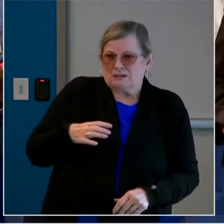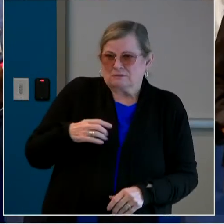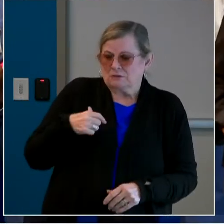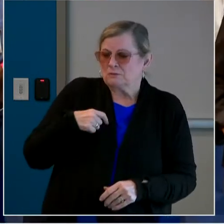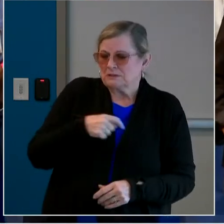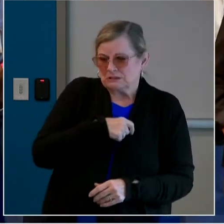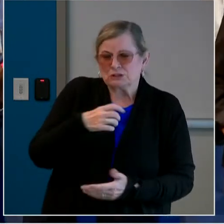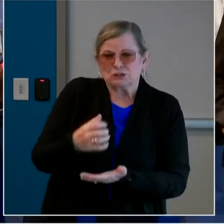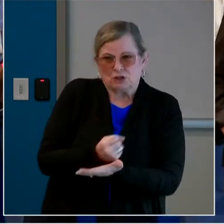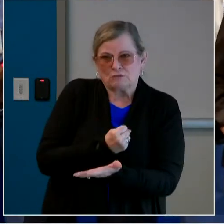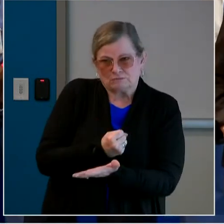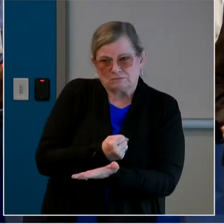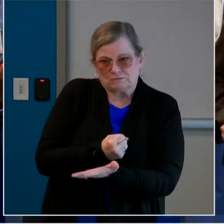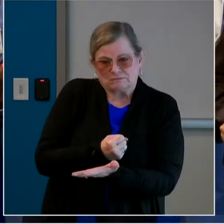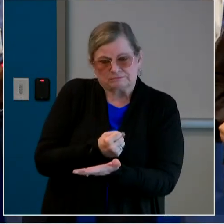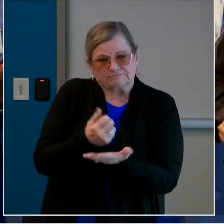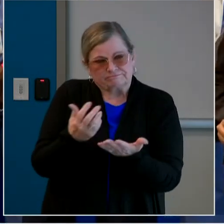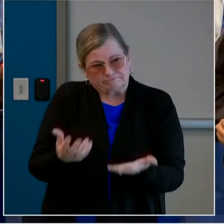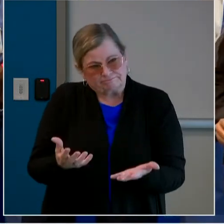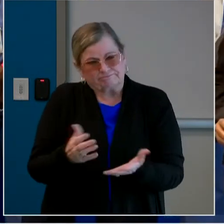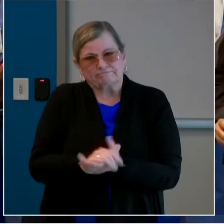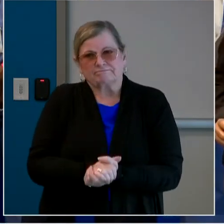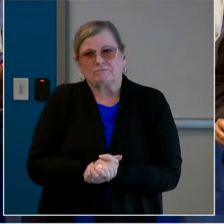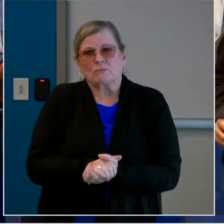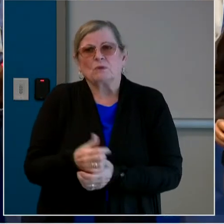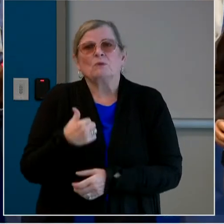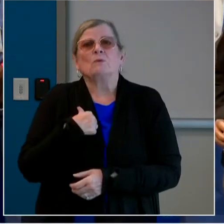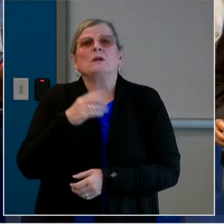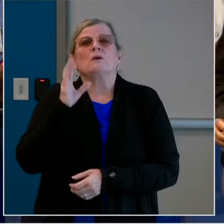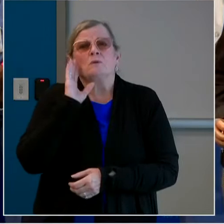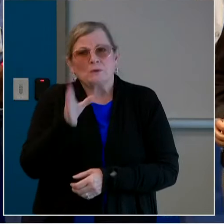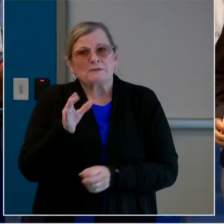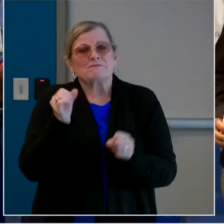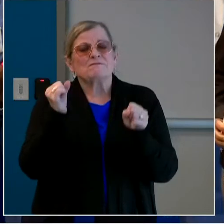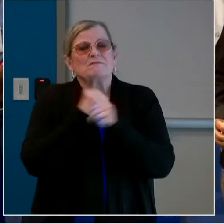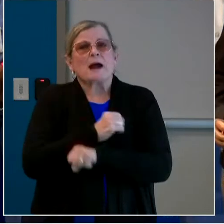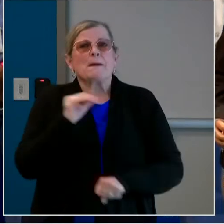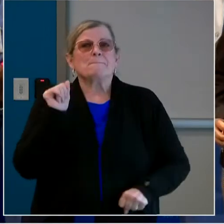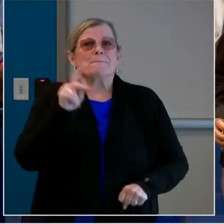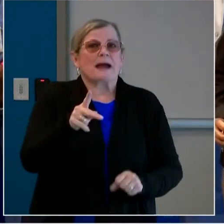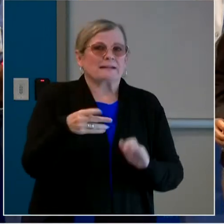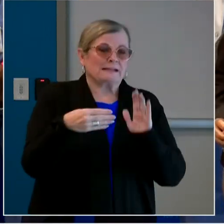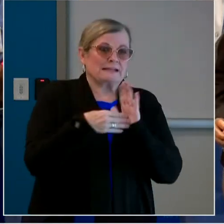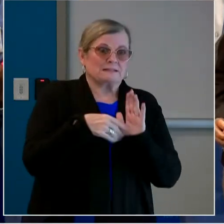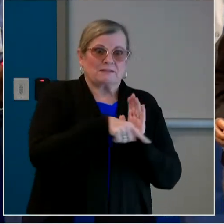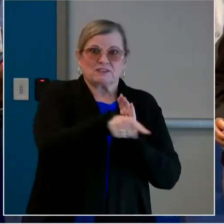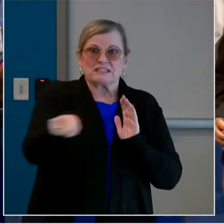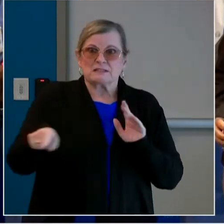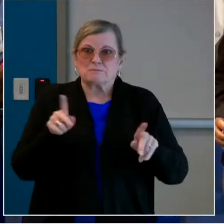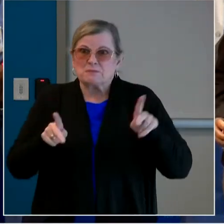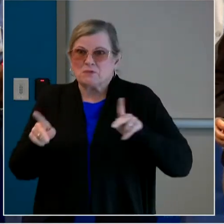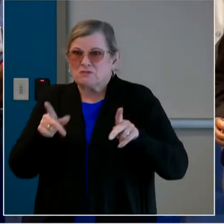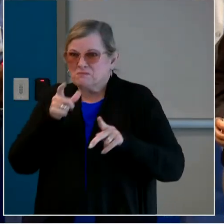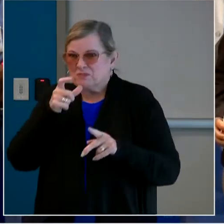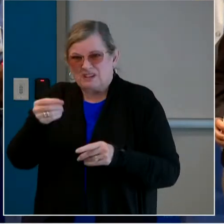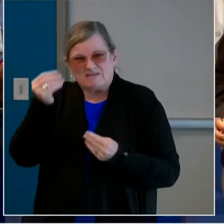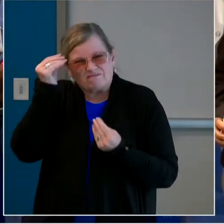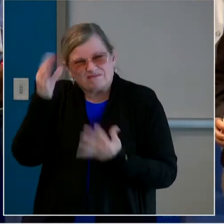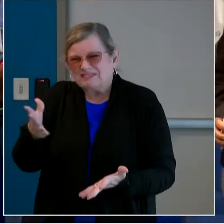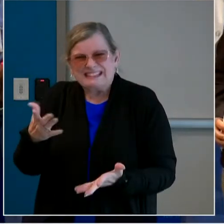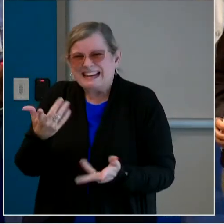this. We're going to keep fighting back against these people who, by the way, can't even be bothered to put on a